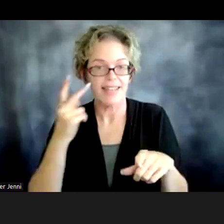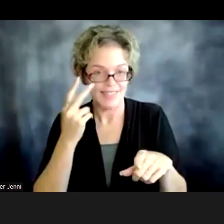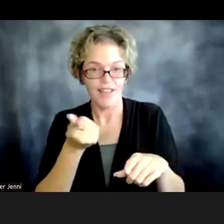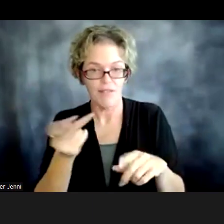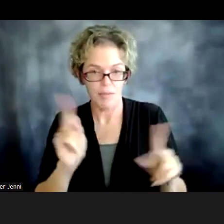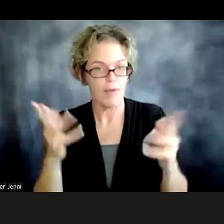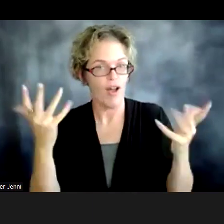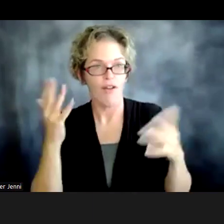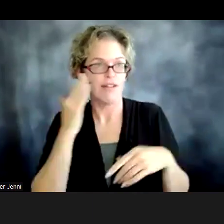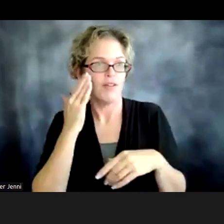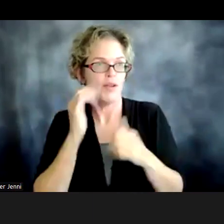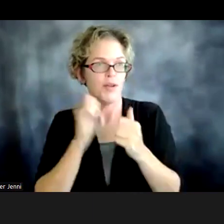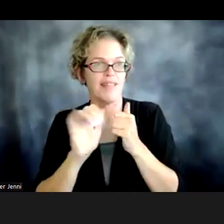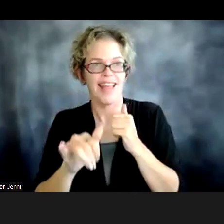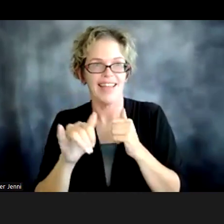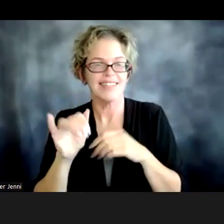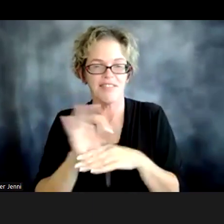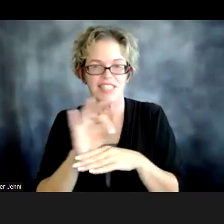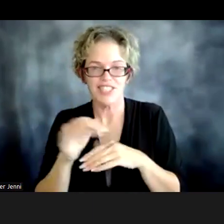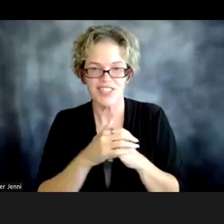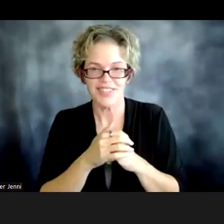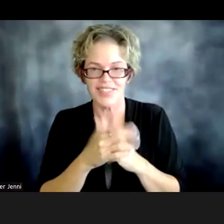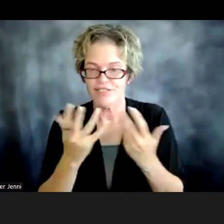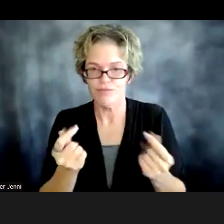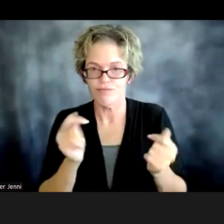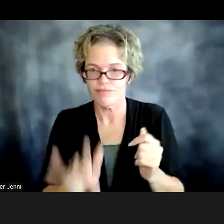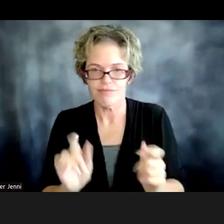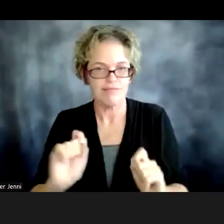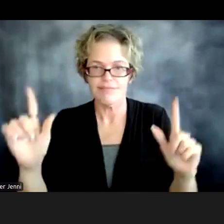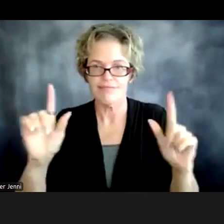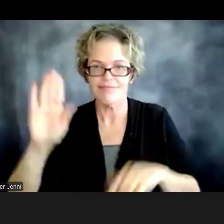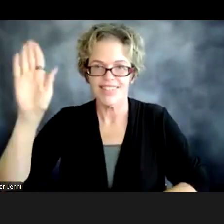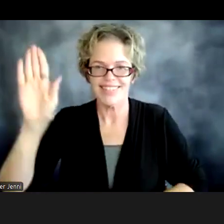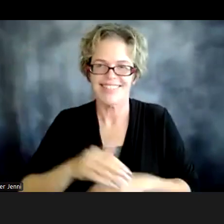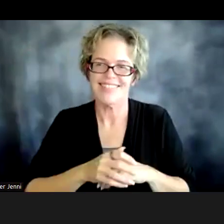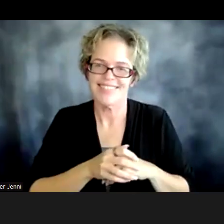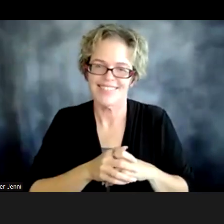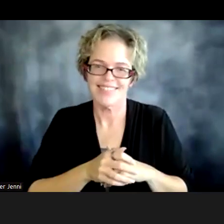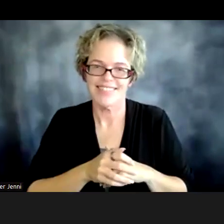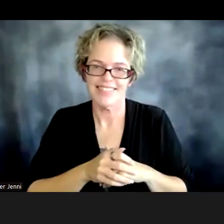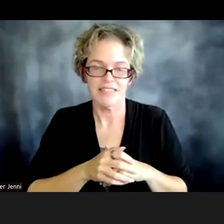feature or have quickly learned how to adapt there. And so I think we've got,